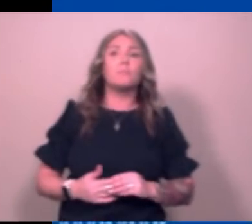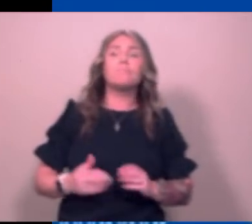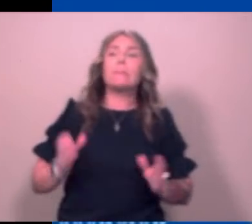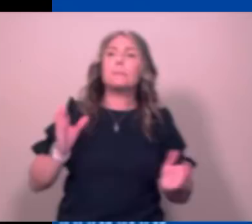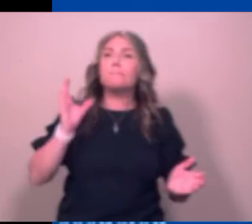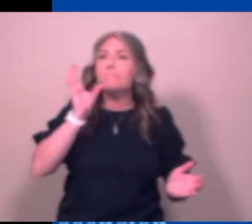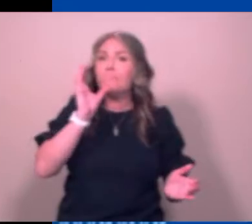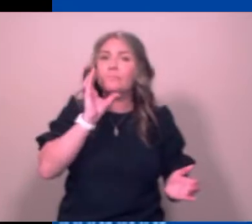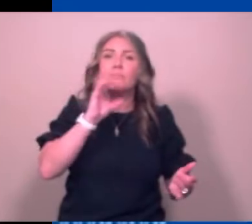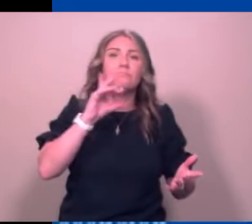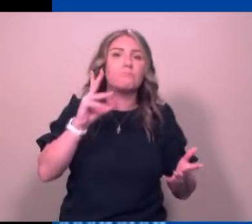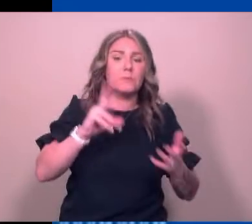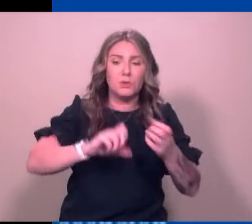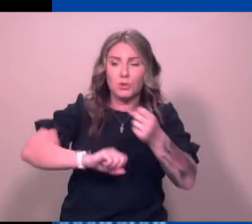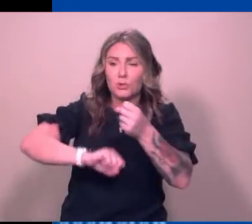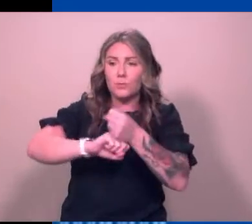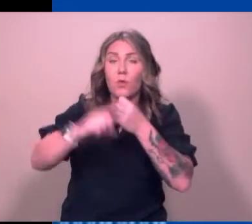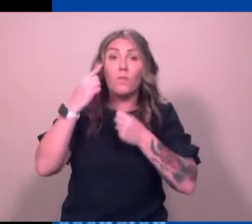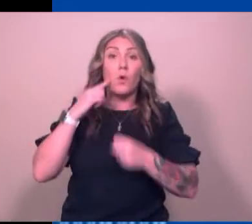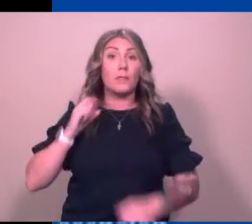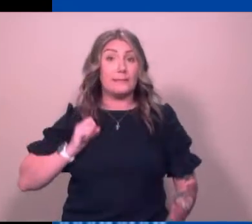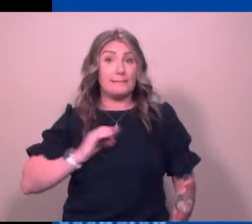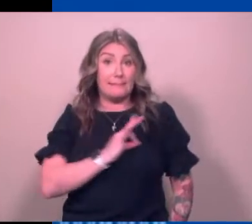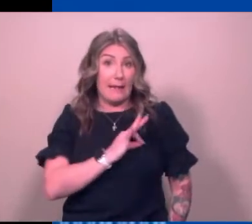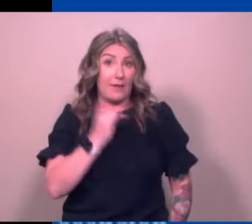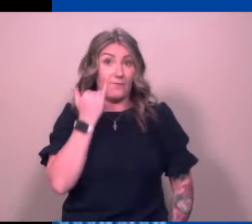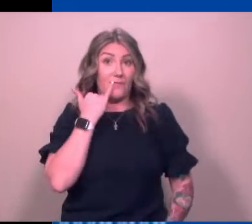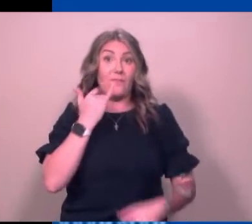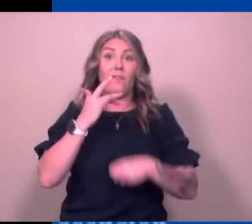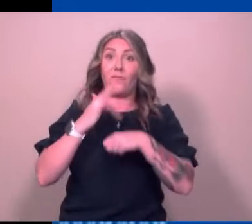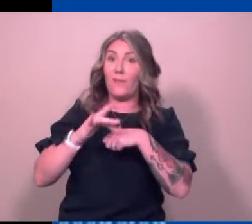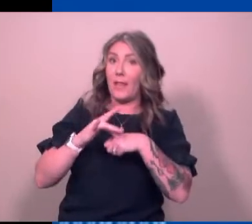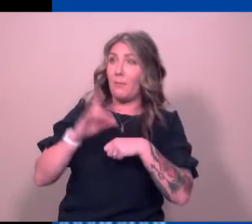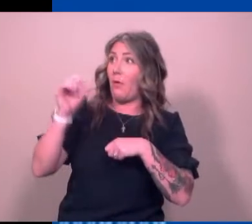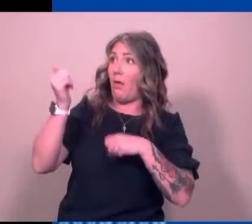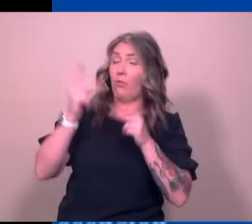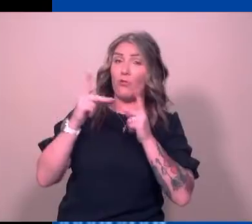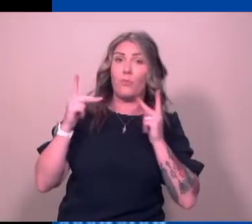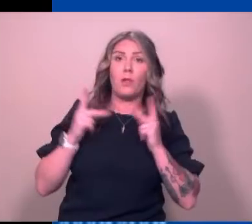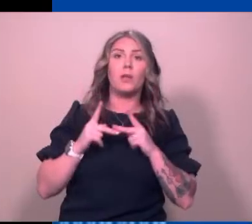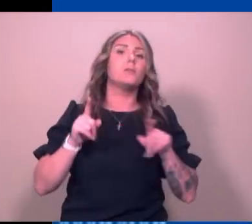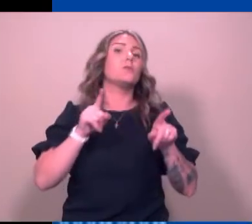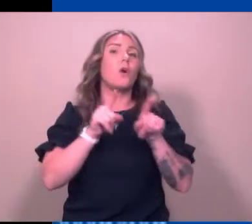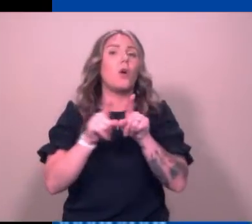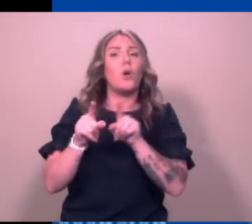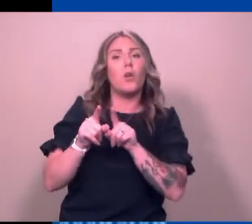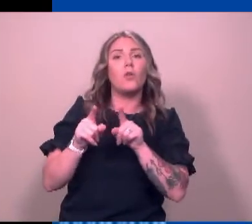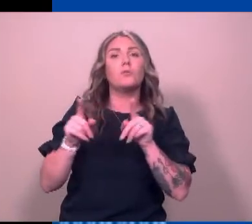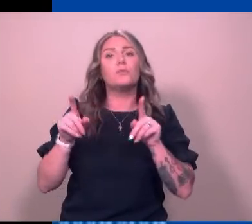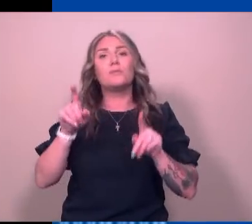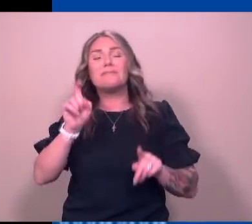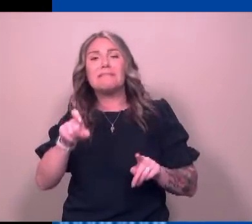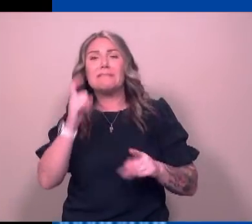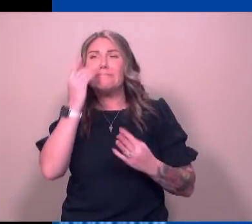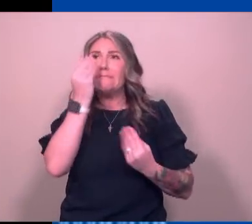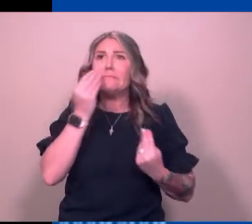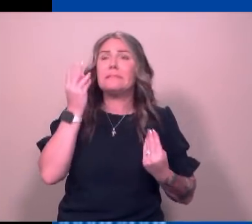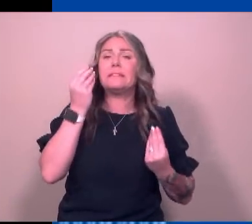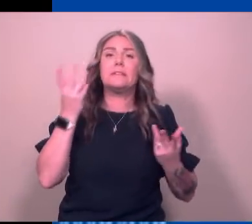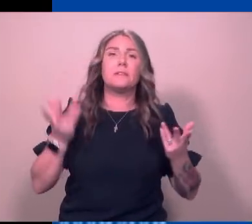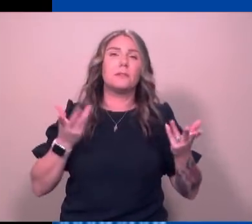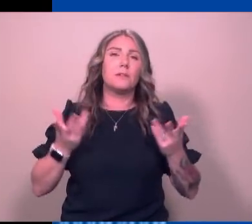some support for staffing if that's available from elsewhere. But then also we probably want to consider some of